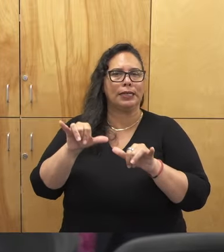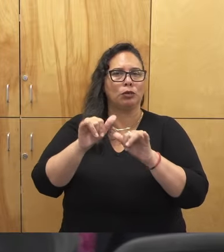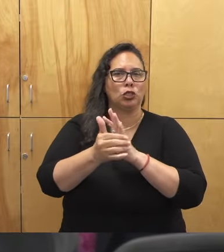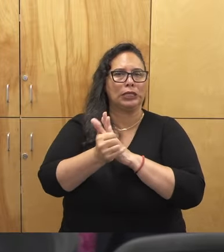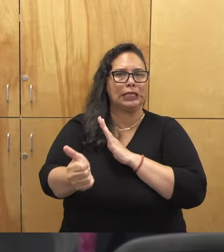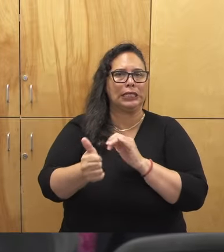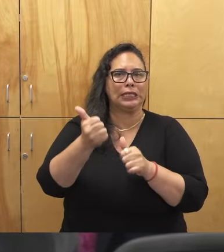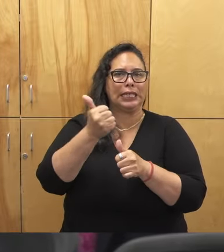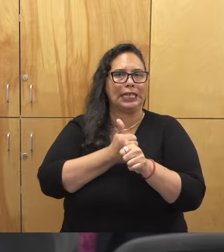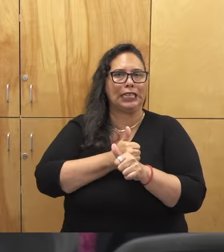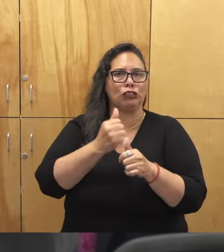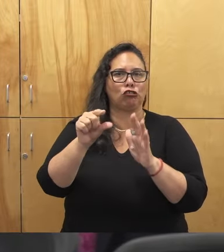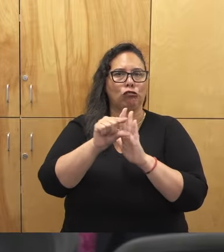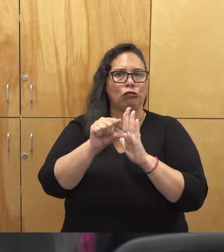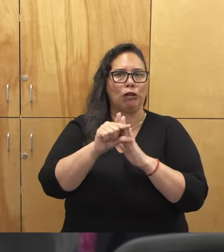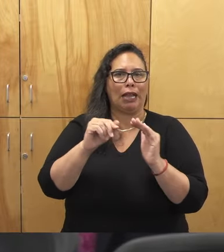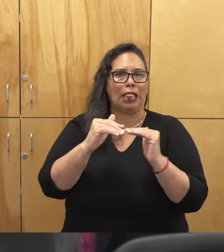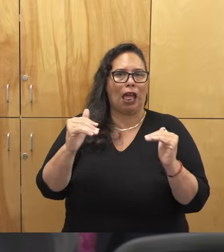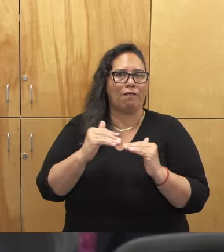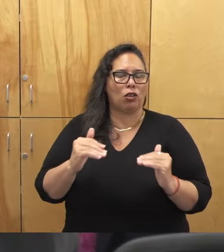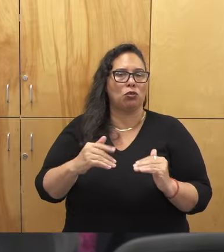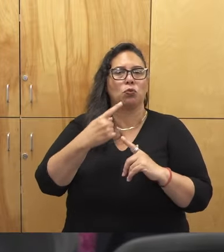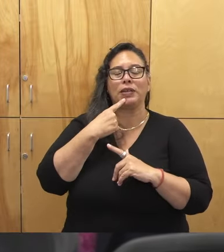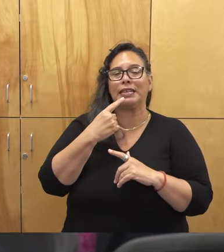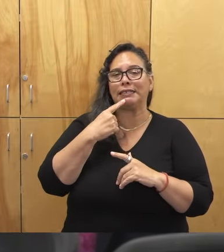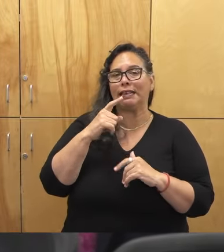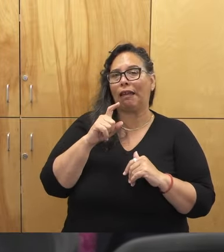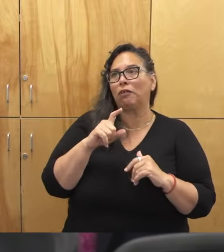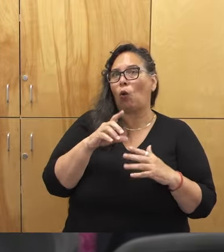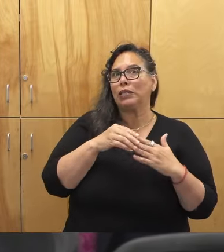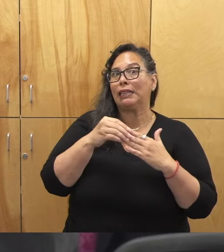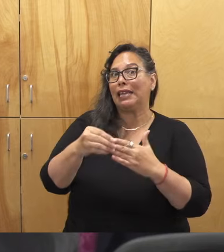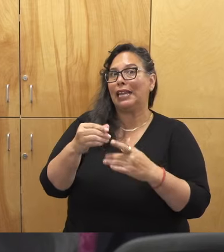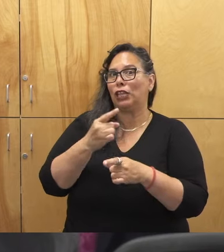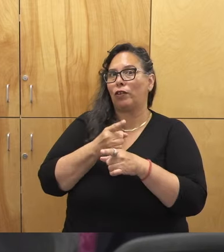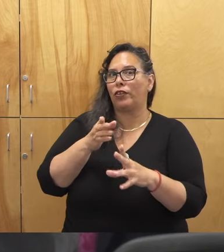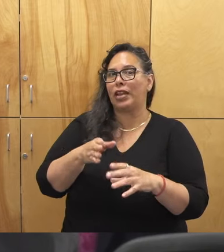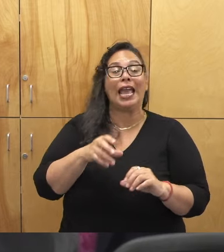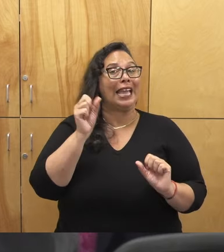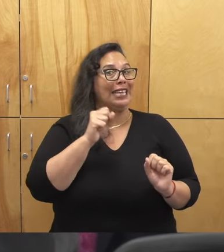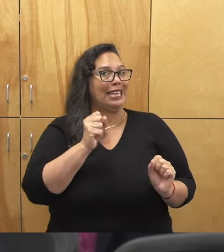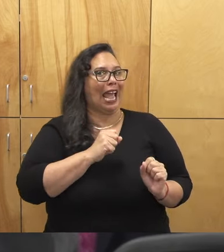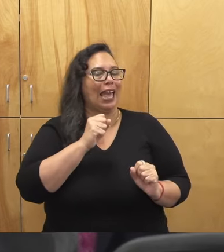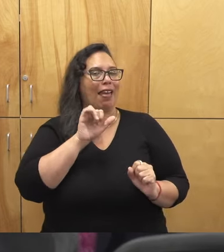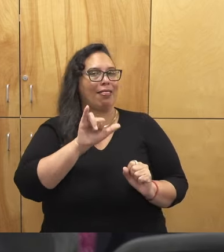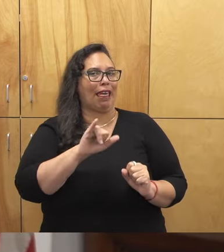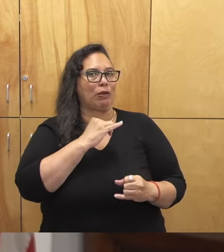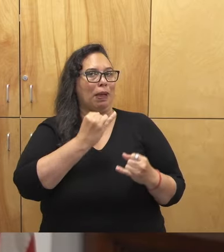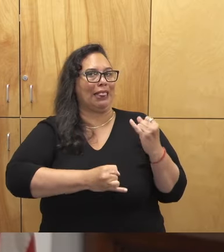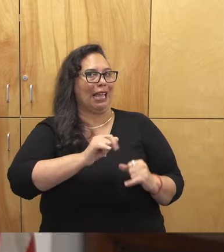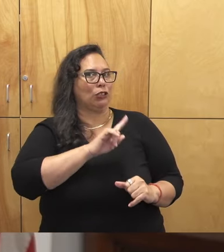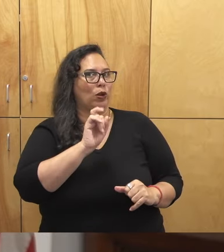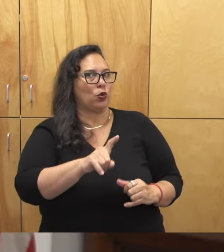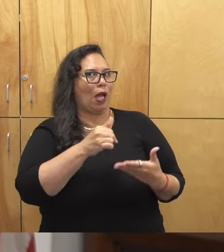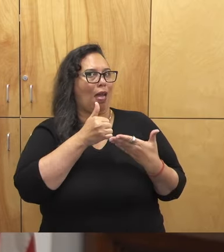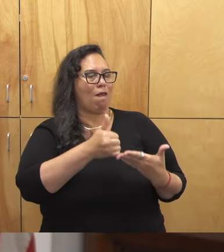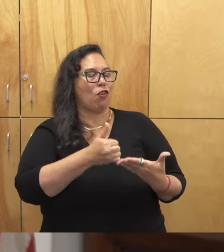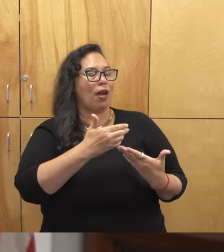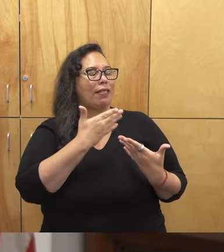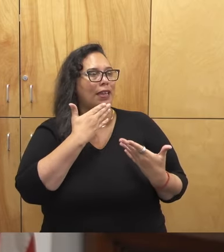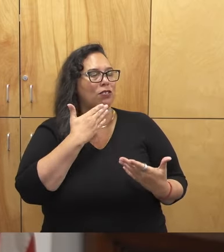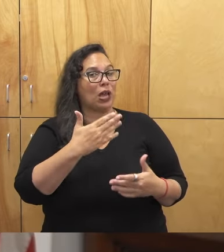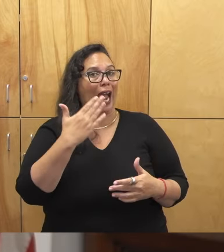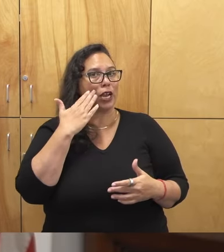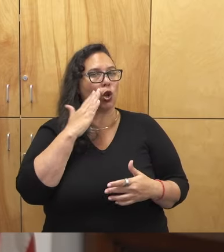can say this is definitely leading us in the right direction. Yeah, and that was my last question. It would be super helpful. I'm glad, and I know